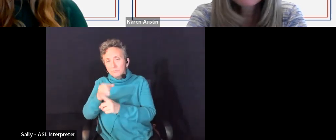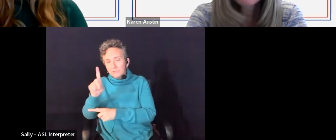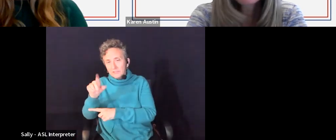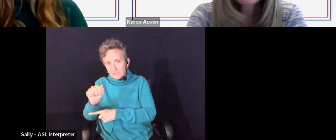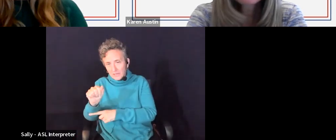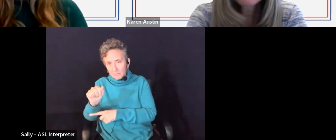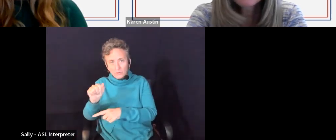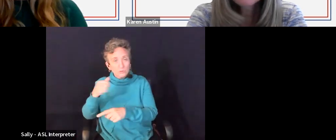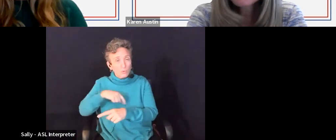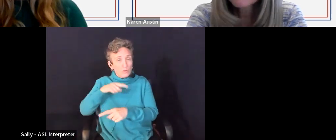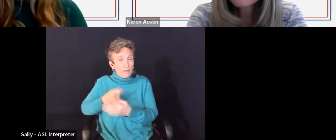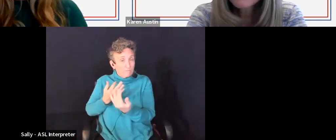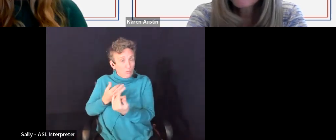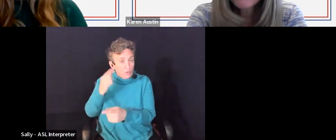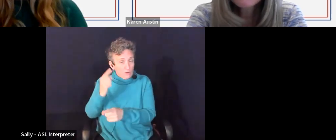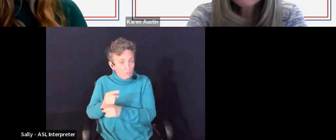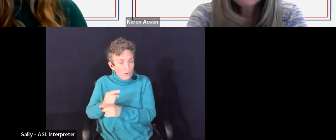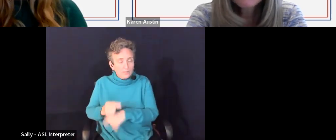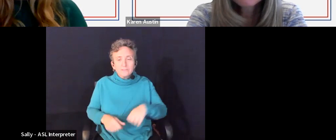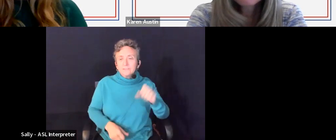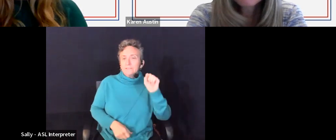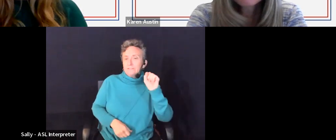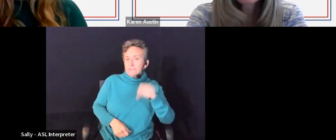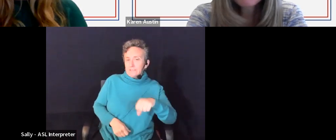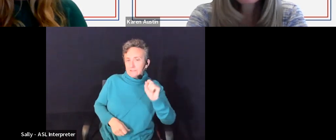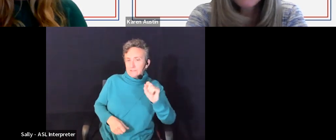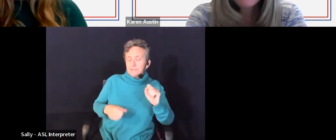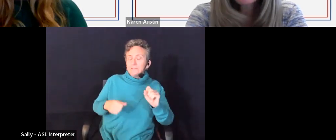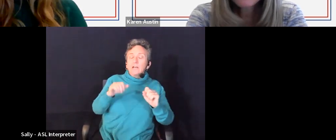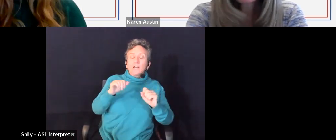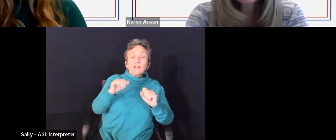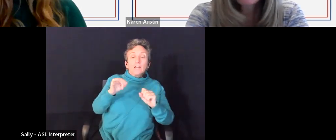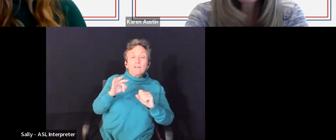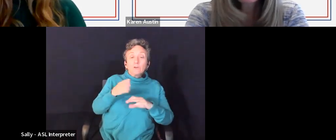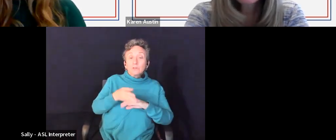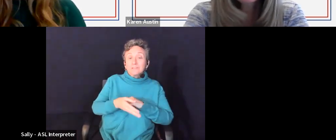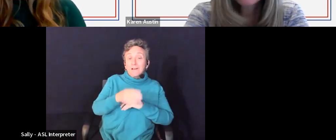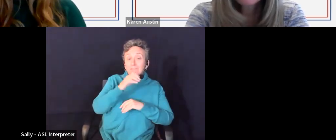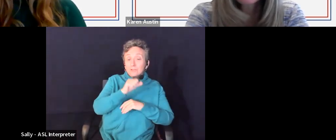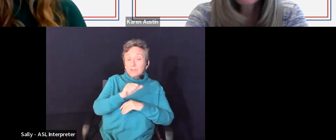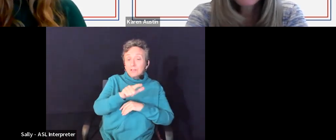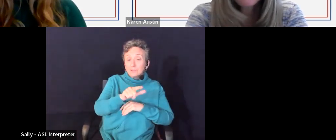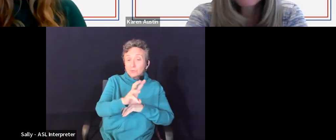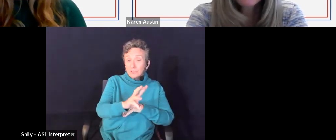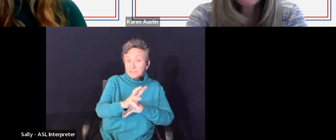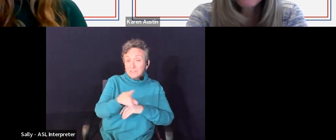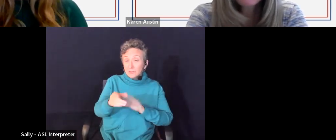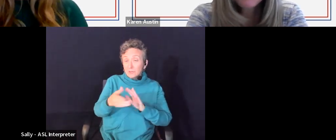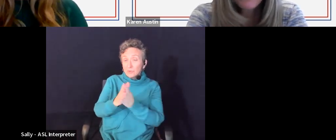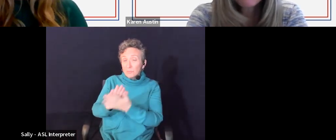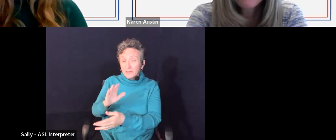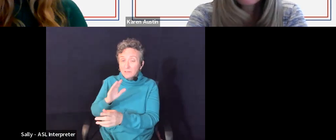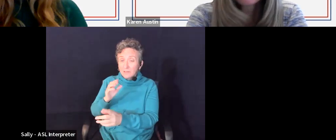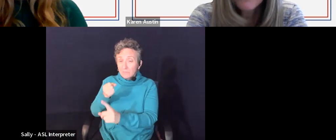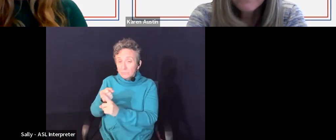Correct. So if the disability onset wasn't until it was after the age of 26, currently you would not be able to open